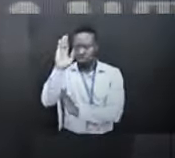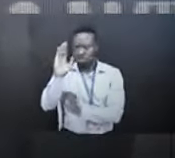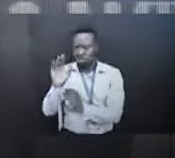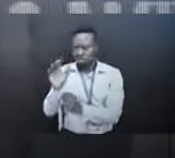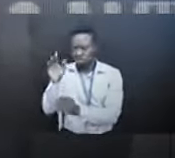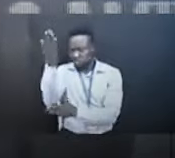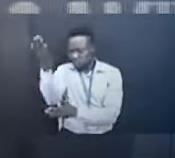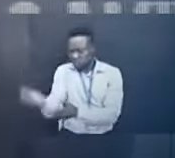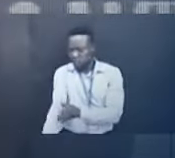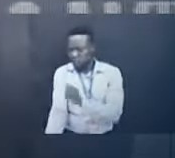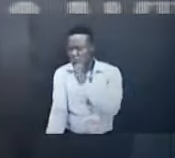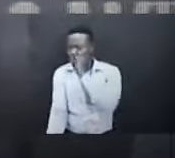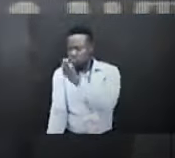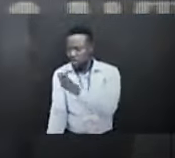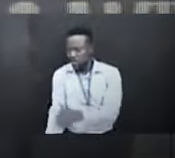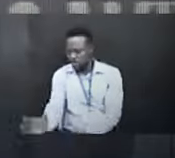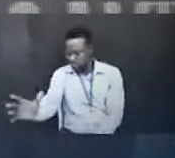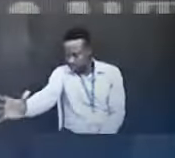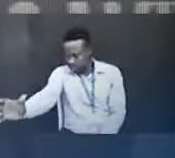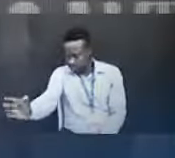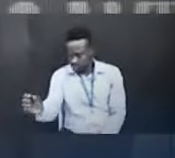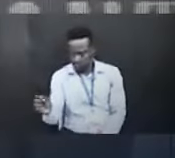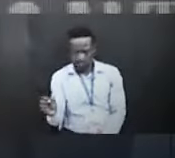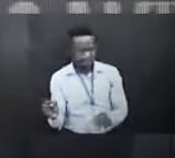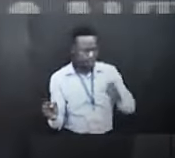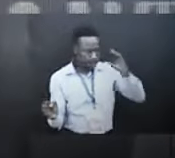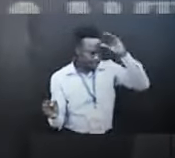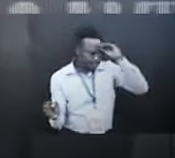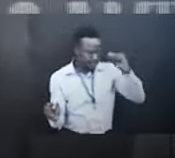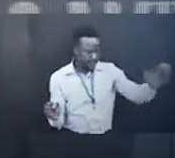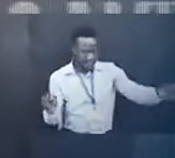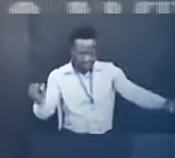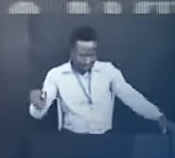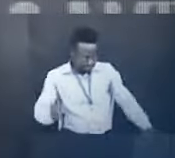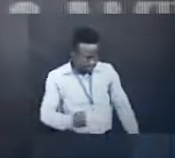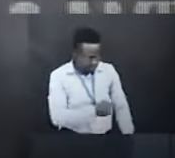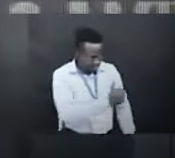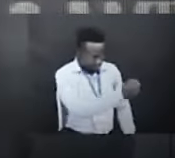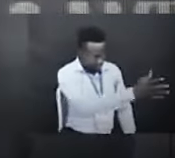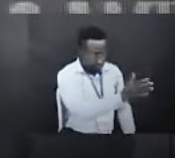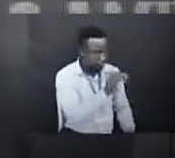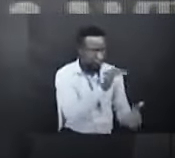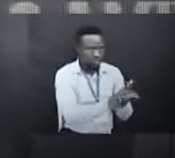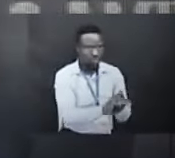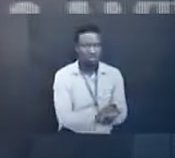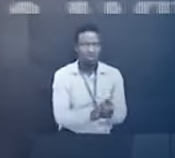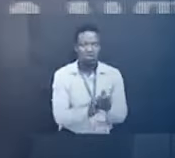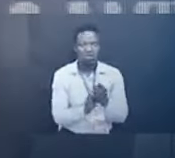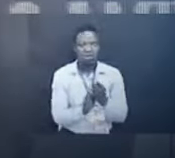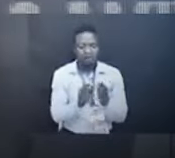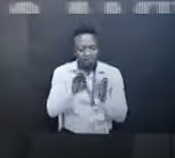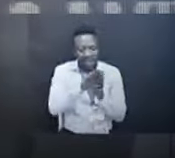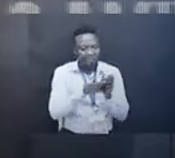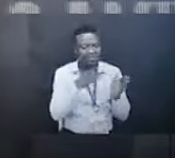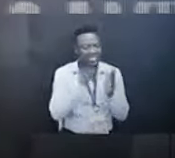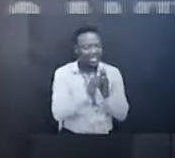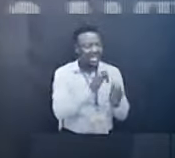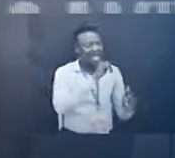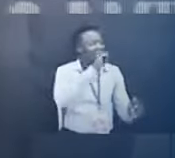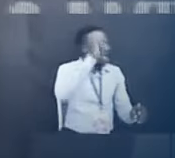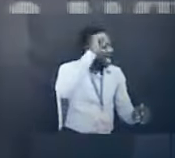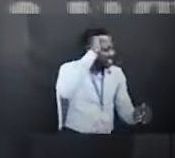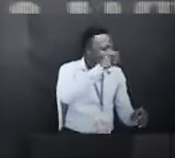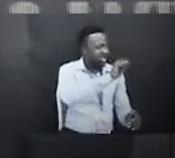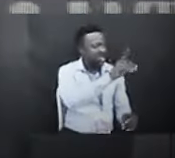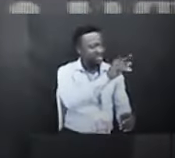the wife. And the Bible says that Adam and his wife, not Adam and that woman, Adam and his